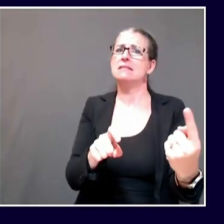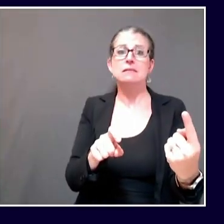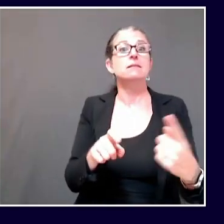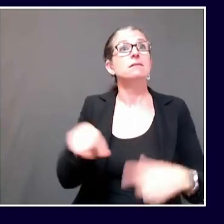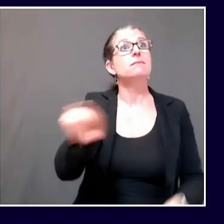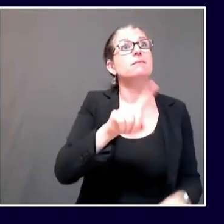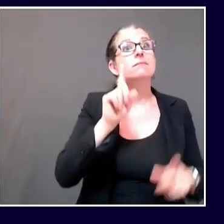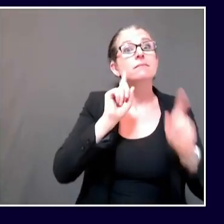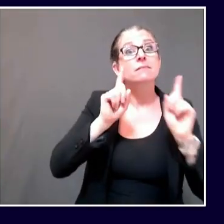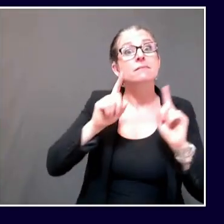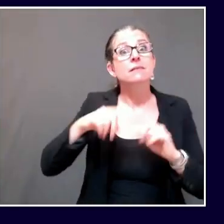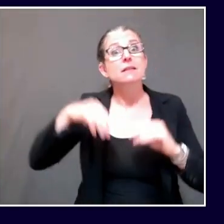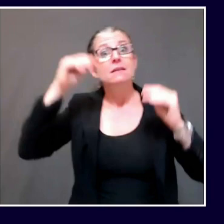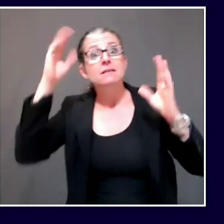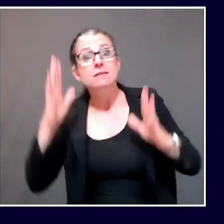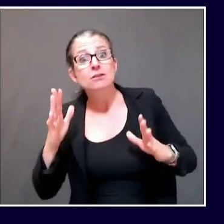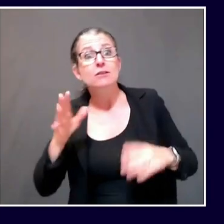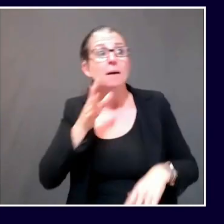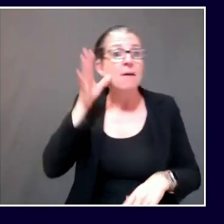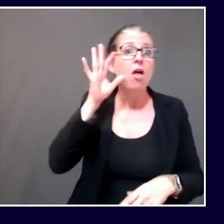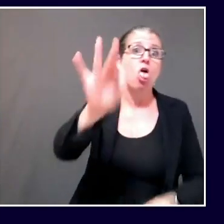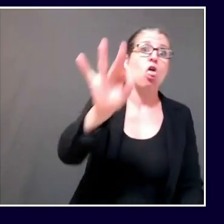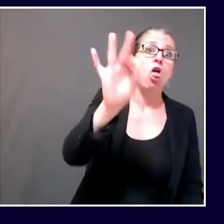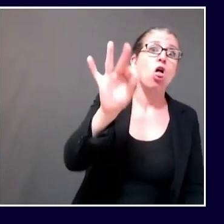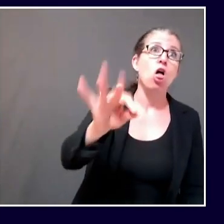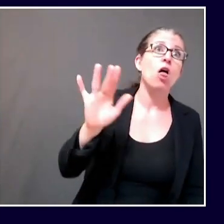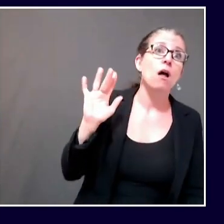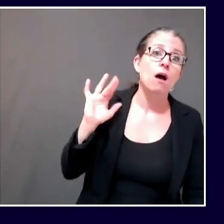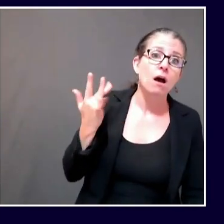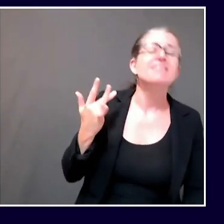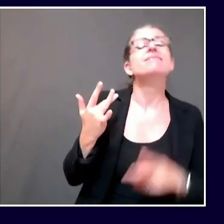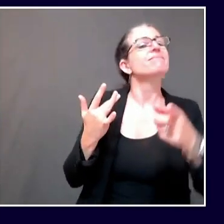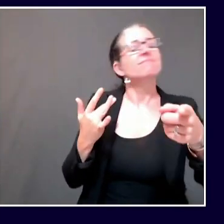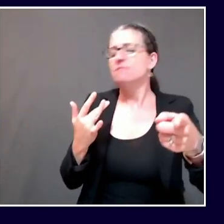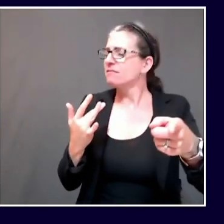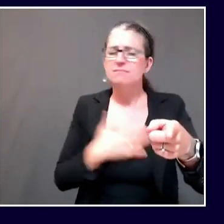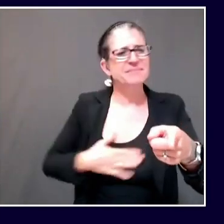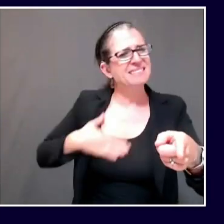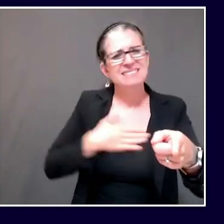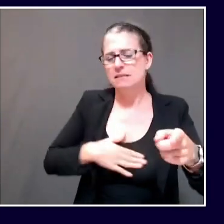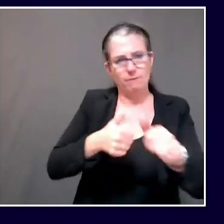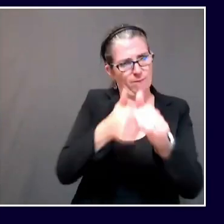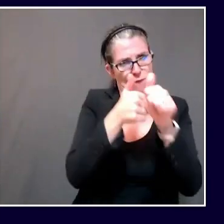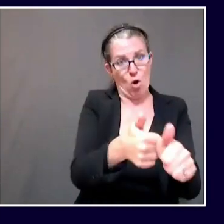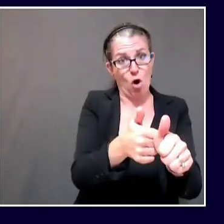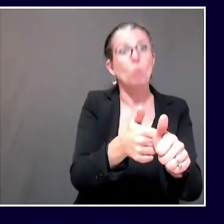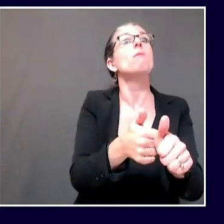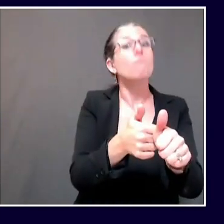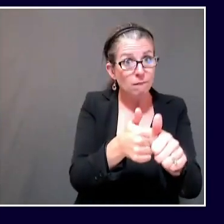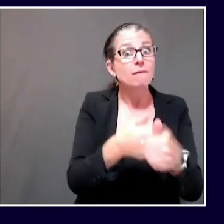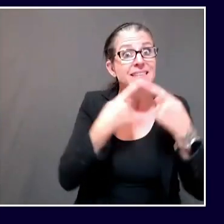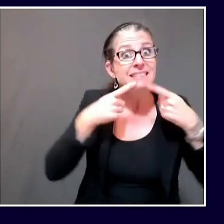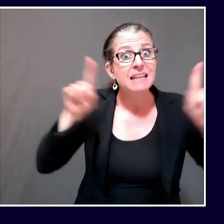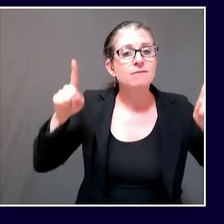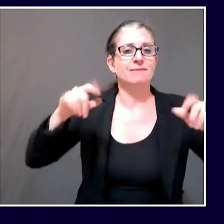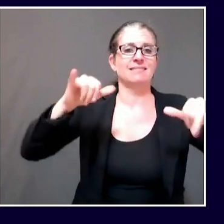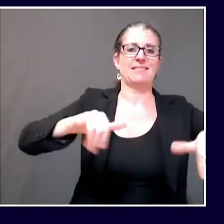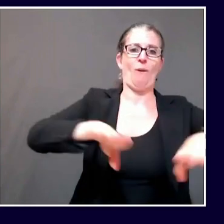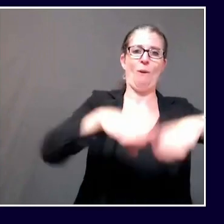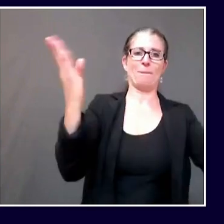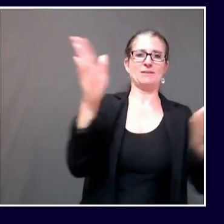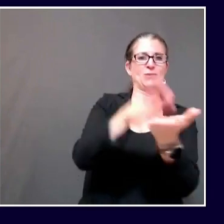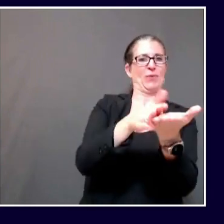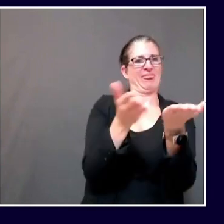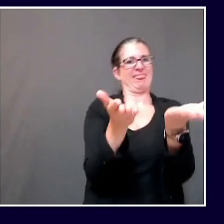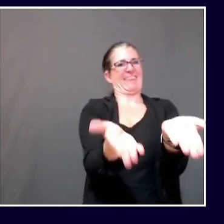6 months, putting them into action when they're in school, because that'll be the best way to keep rates of COVID-19 down within the